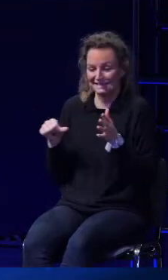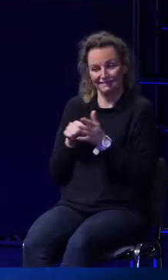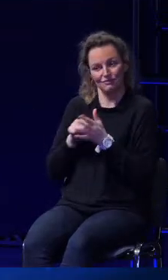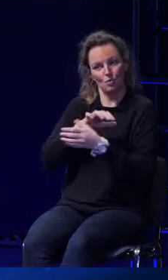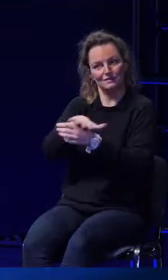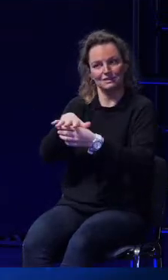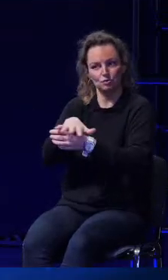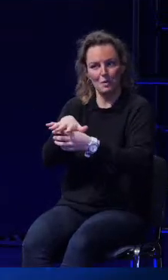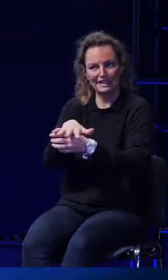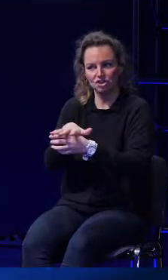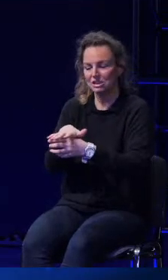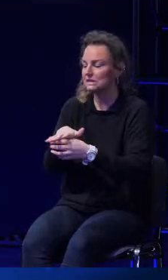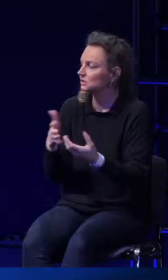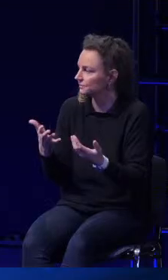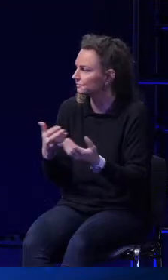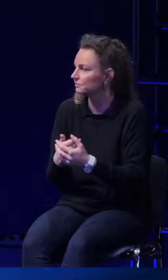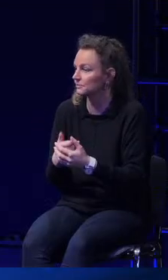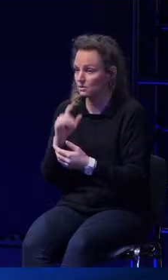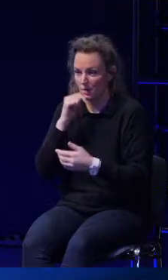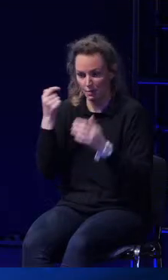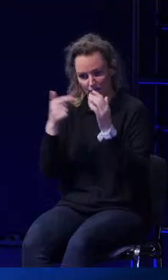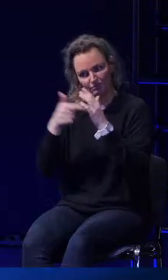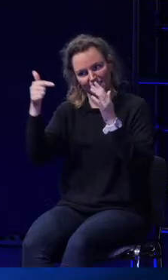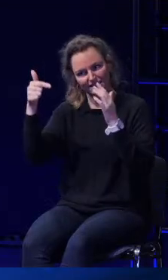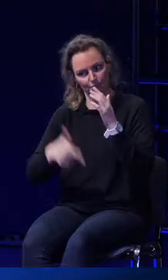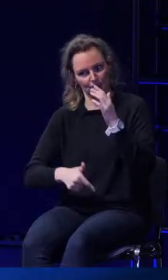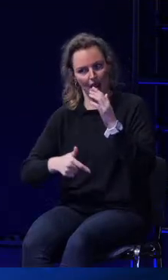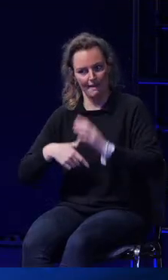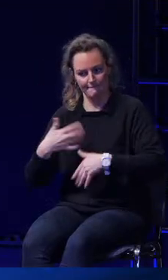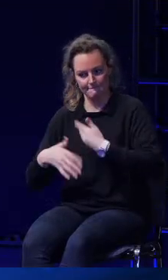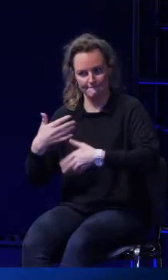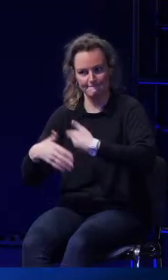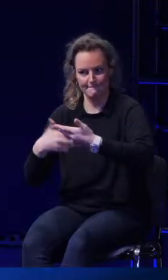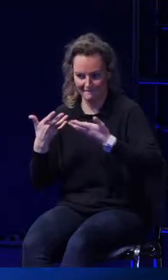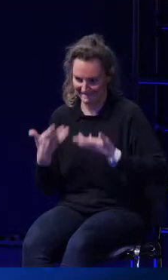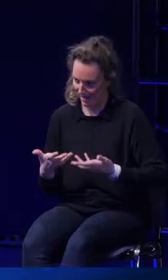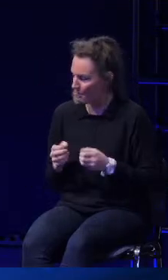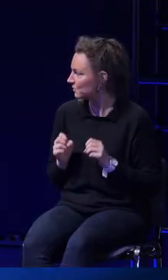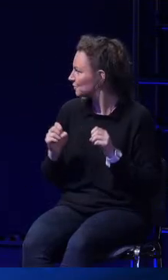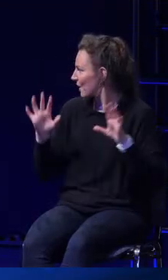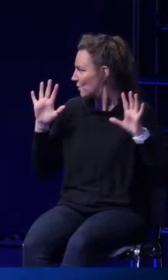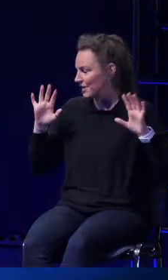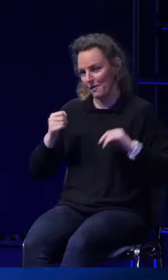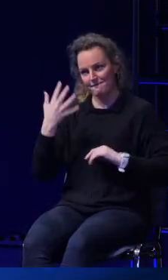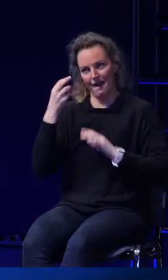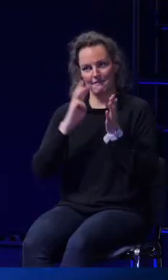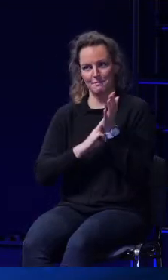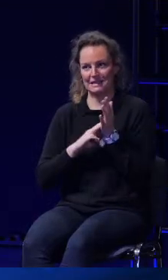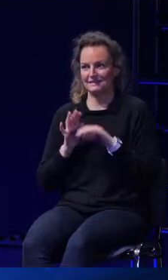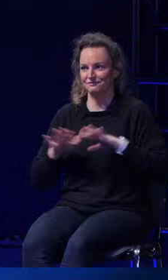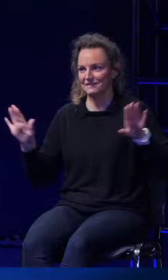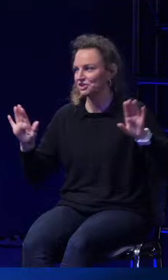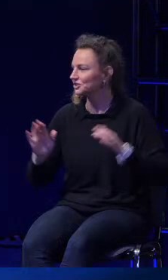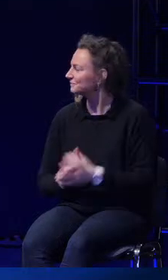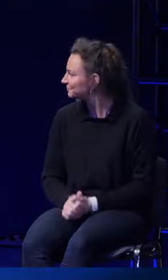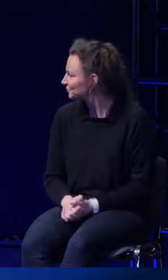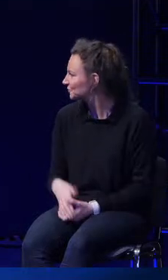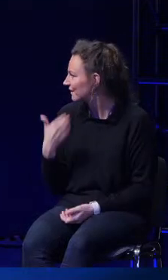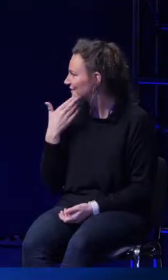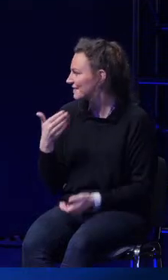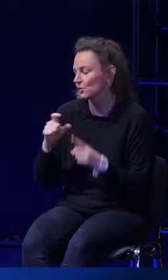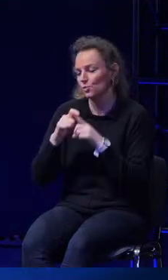situation that we'll dive into right now. So there you go, 5 minutes? Yeah, 5 minutes. All right, thanks, Tim.